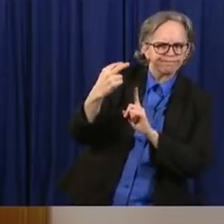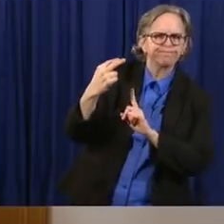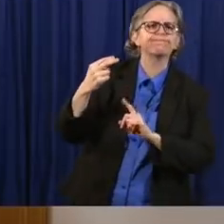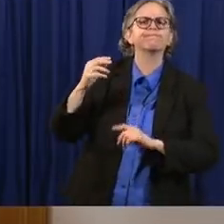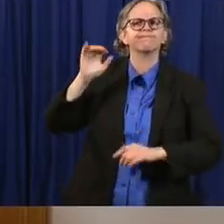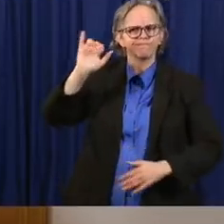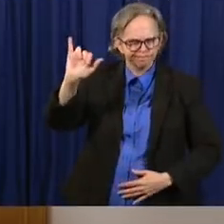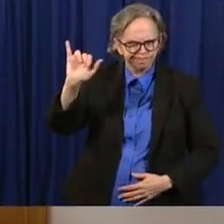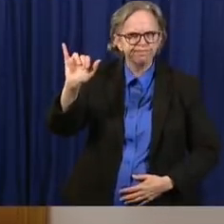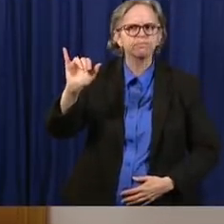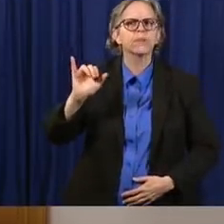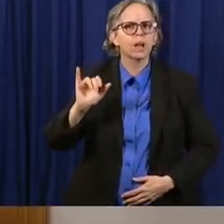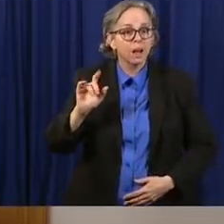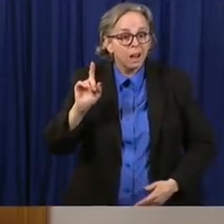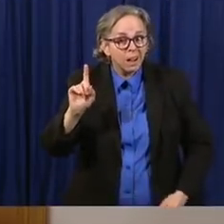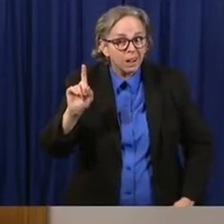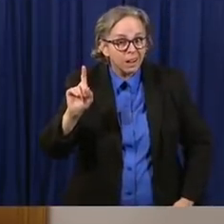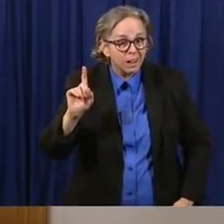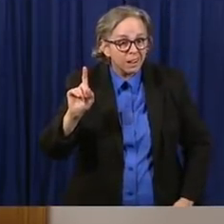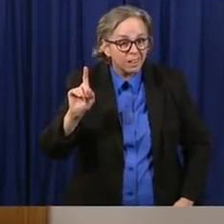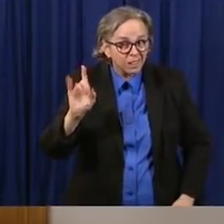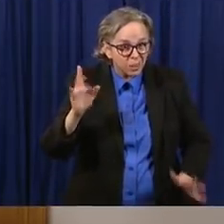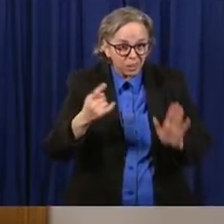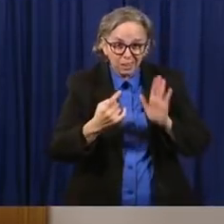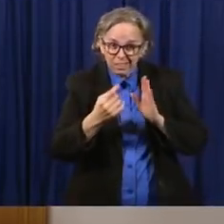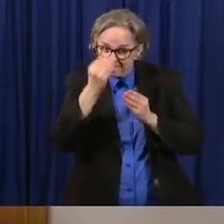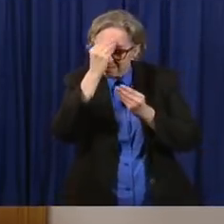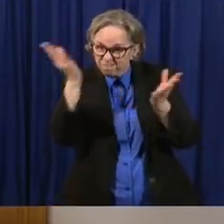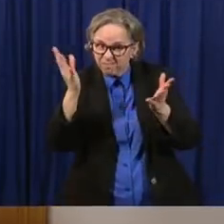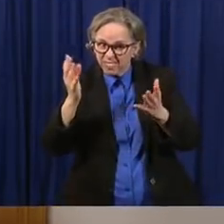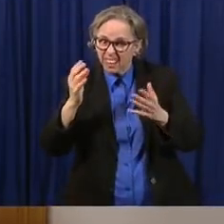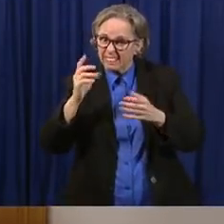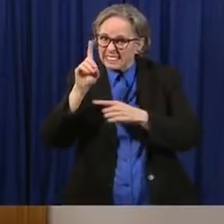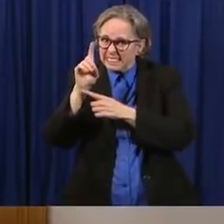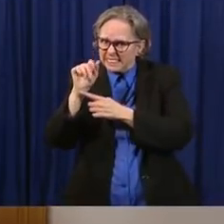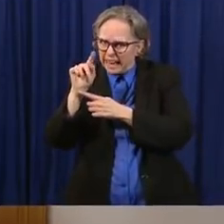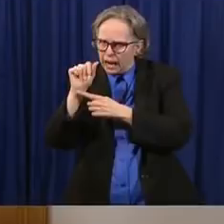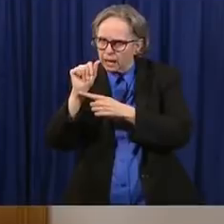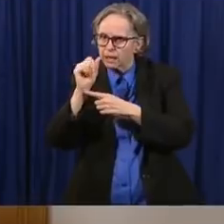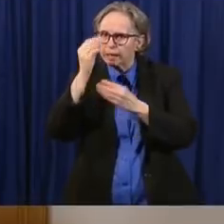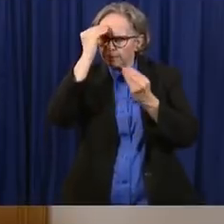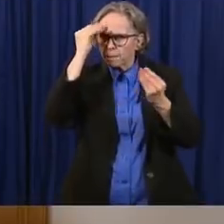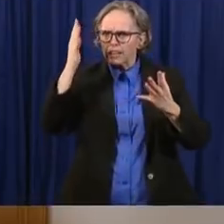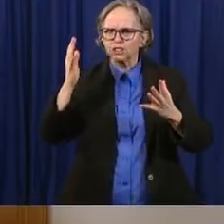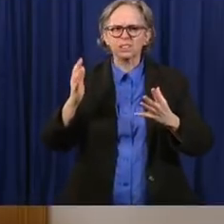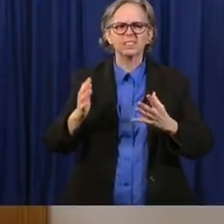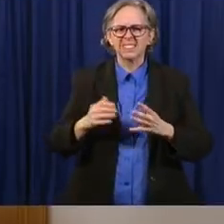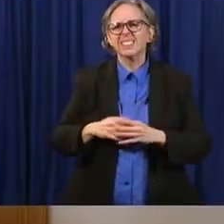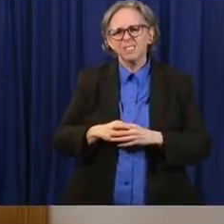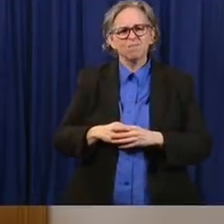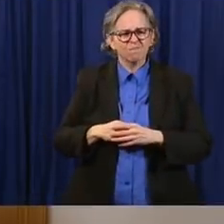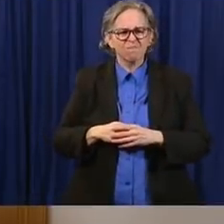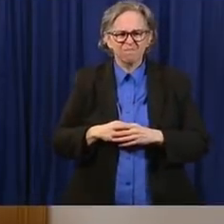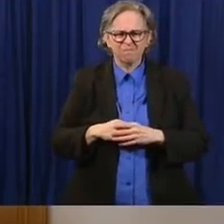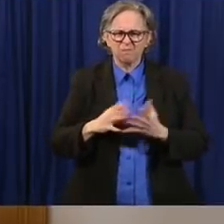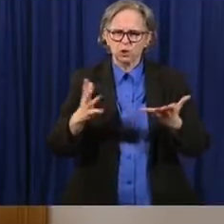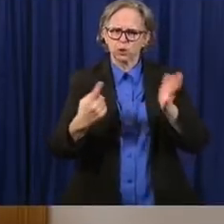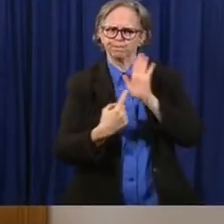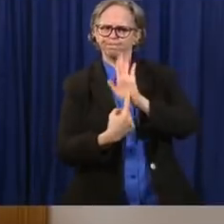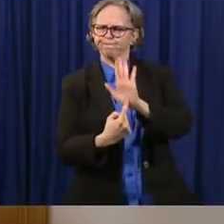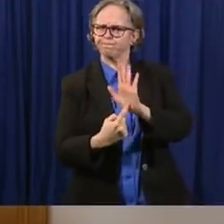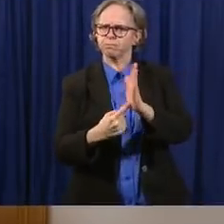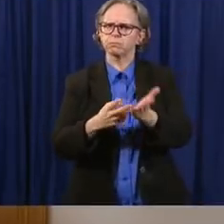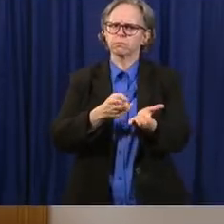sure that we show data in a way that is very transparent to the people of the state of